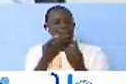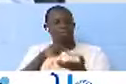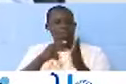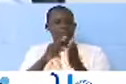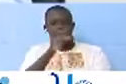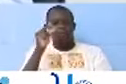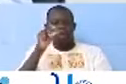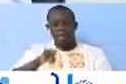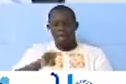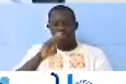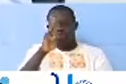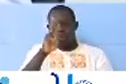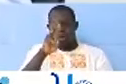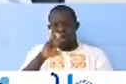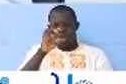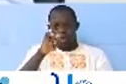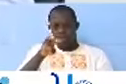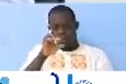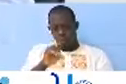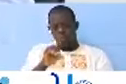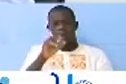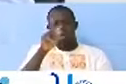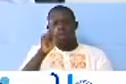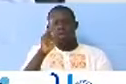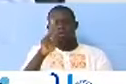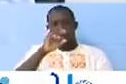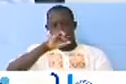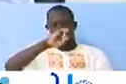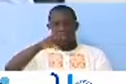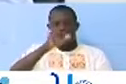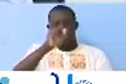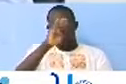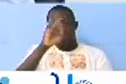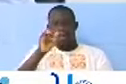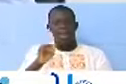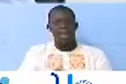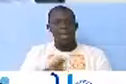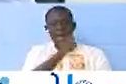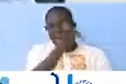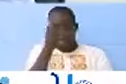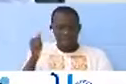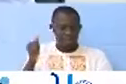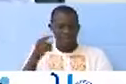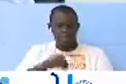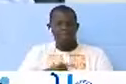numo kujabi. Ndada wato wati. Whenever I go there, I see him.